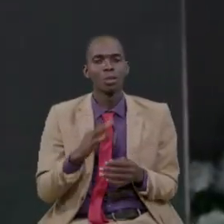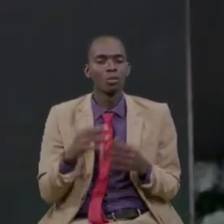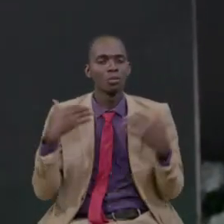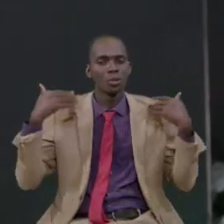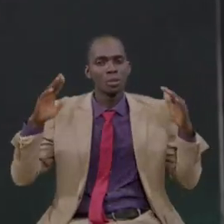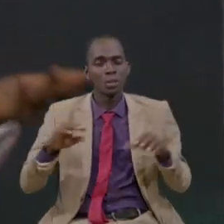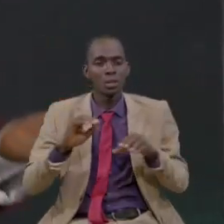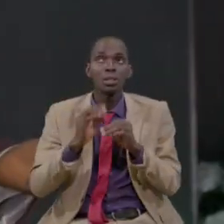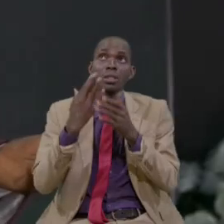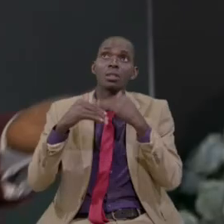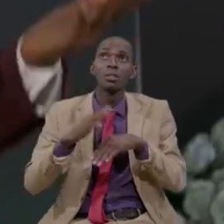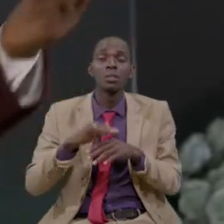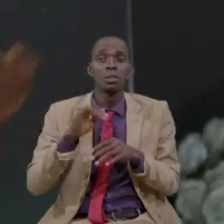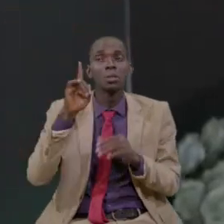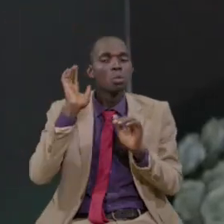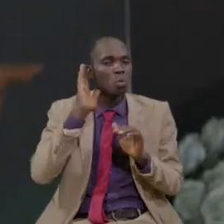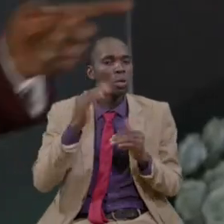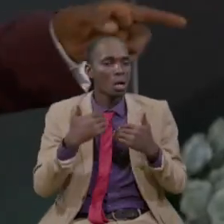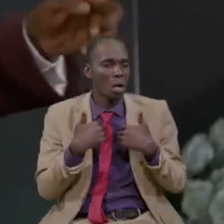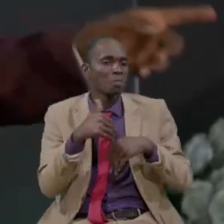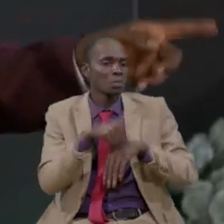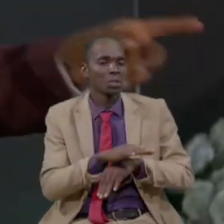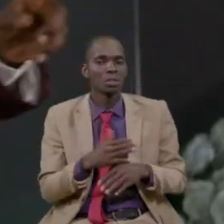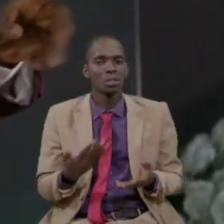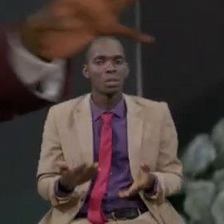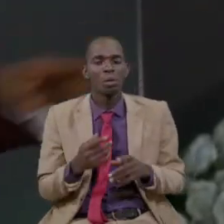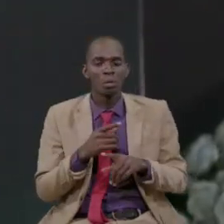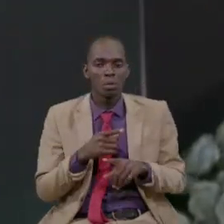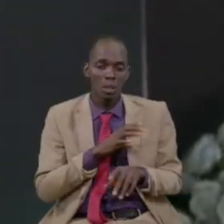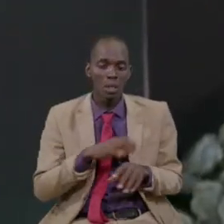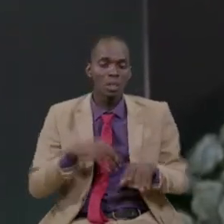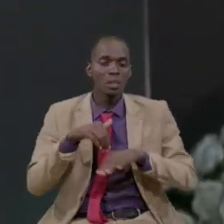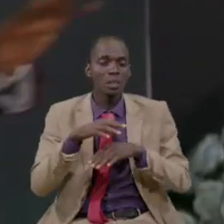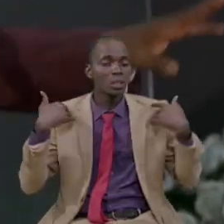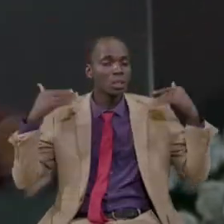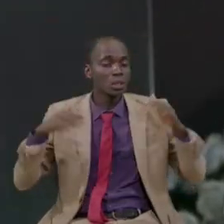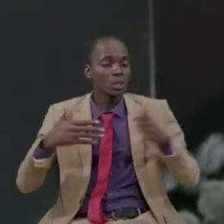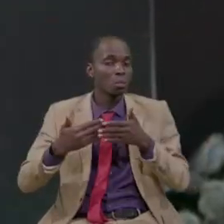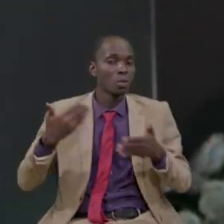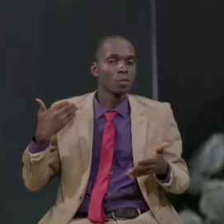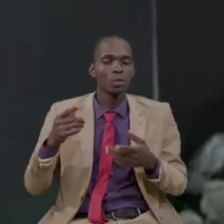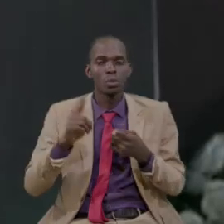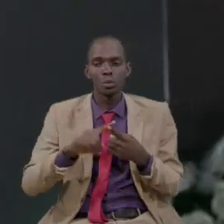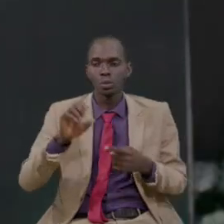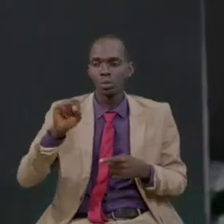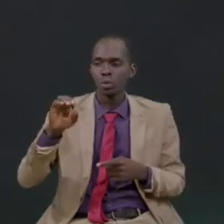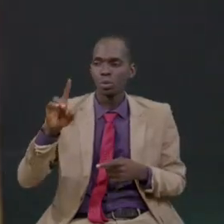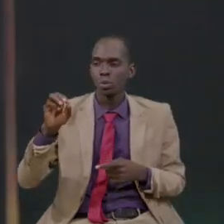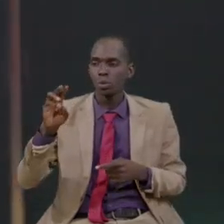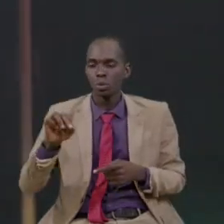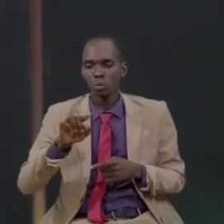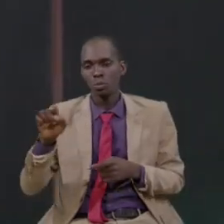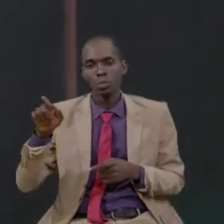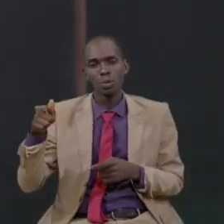them. Well, he sent angels before. He sent angels to Sodom and Gomorrah. He sent angels to Abraham. He